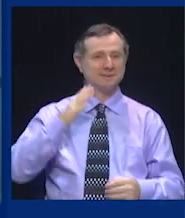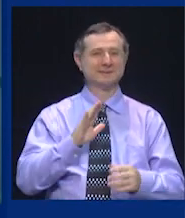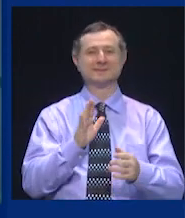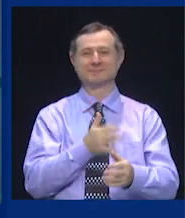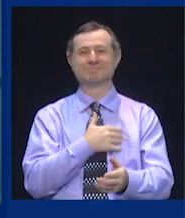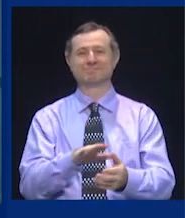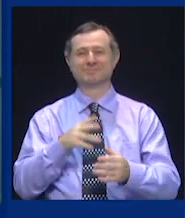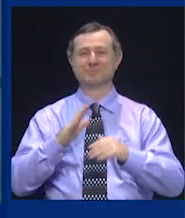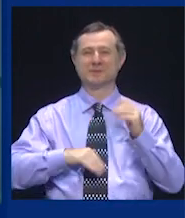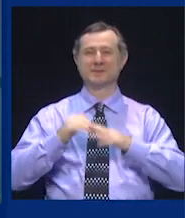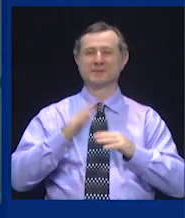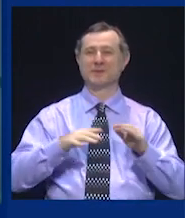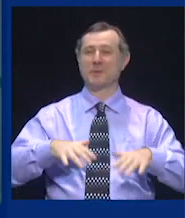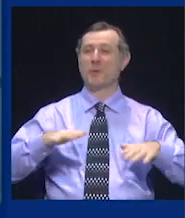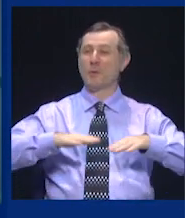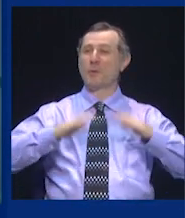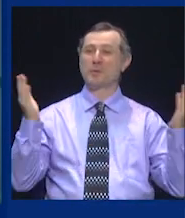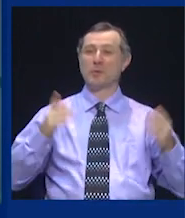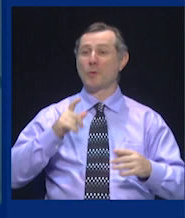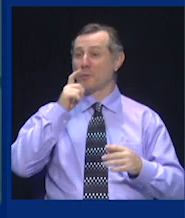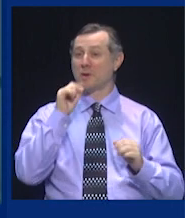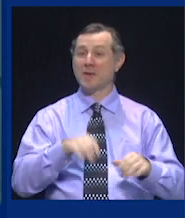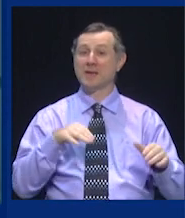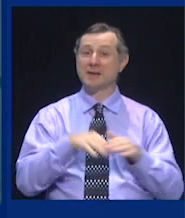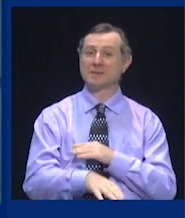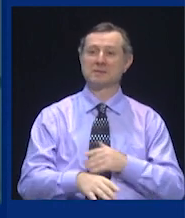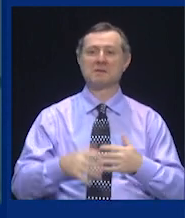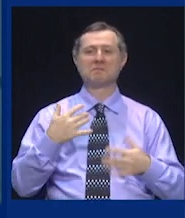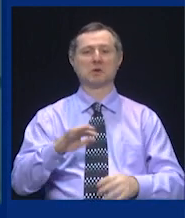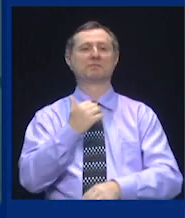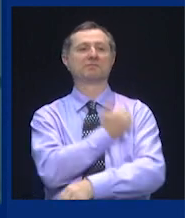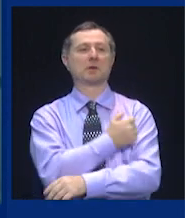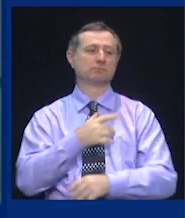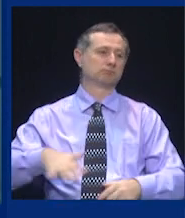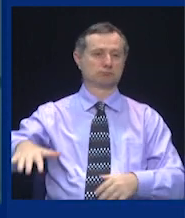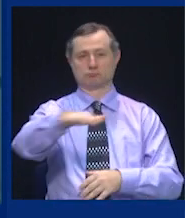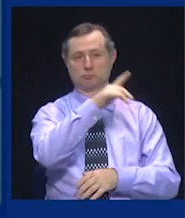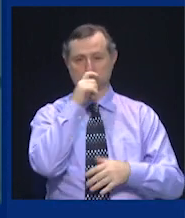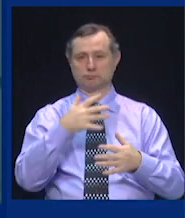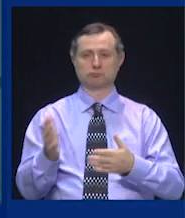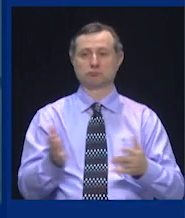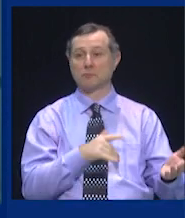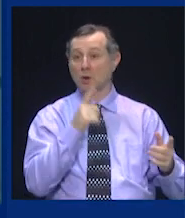reopened vaccine-only. Sold out all the shows.